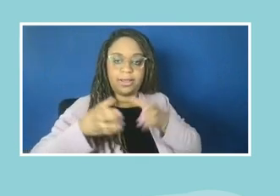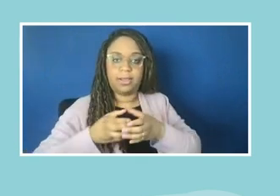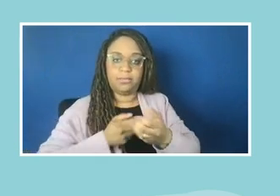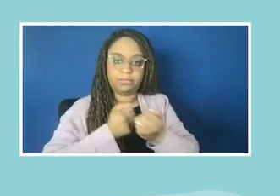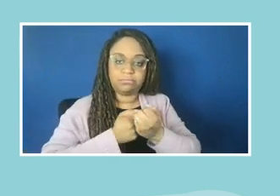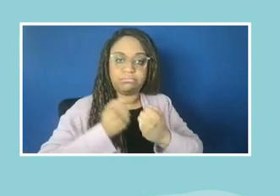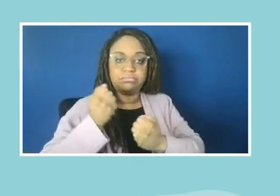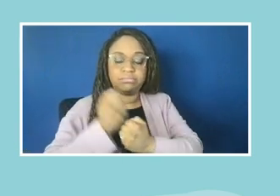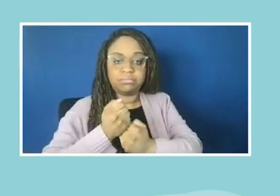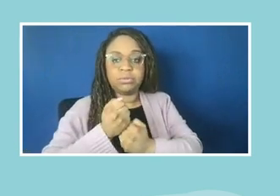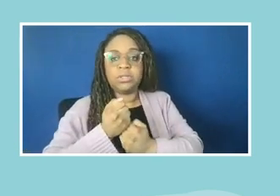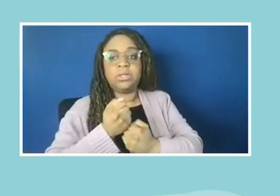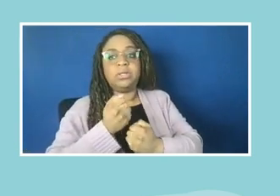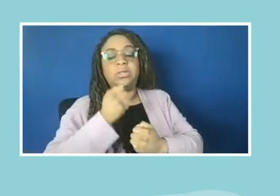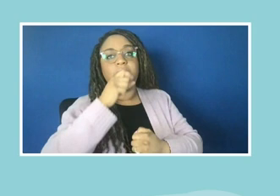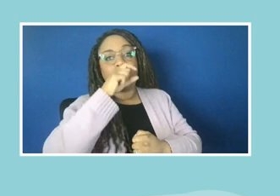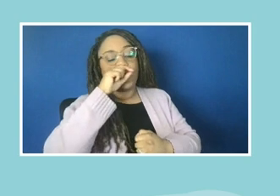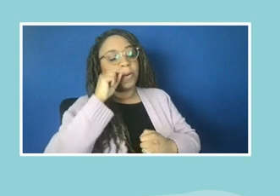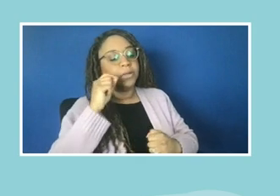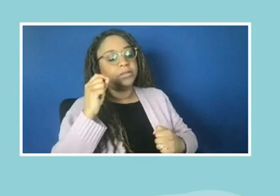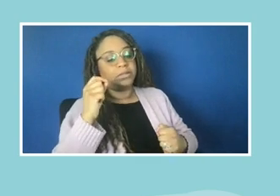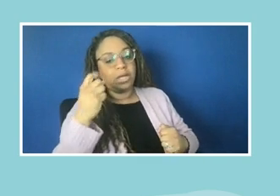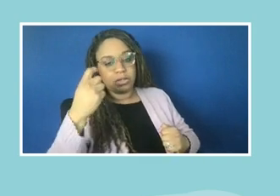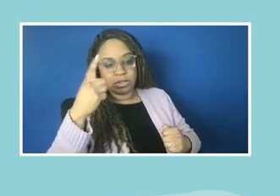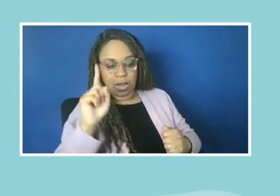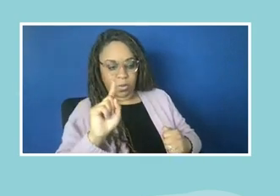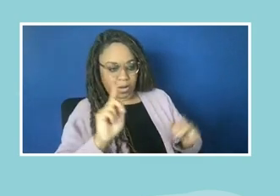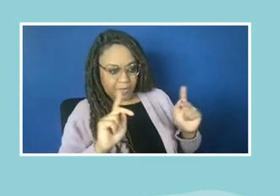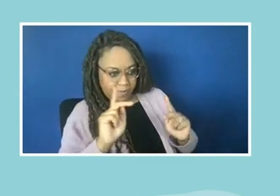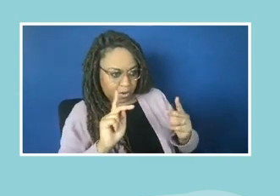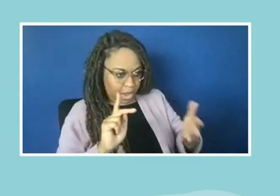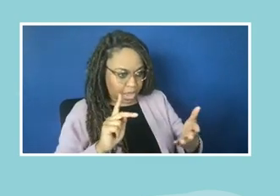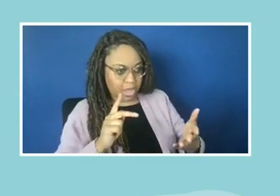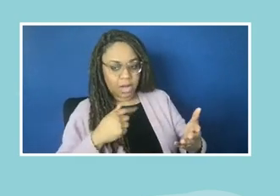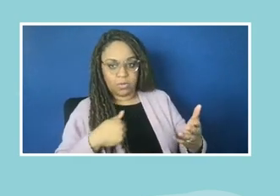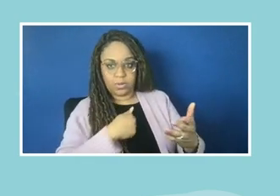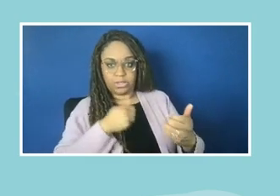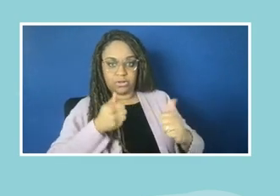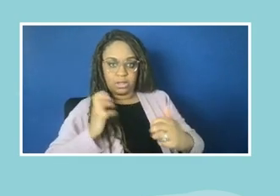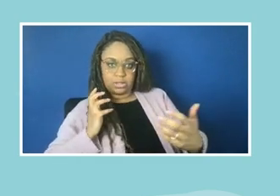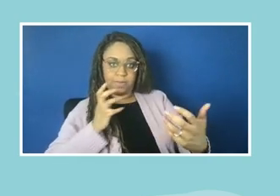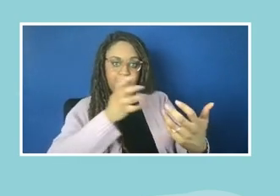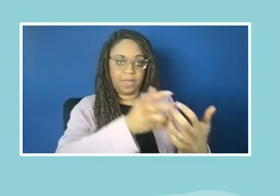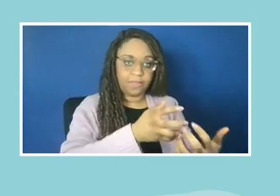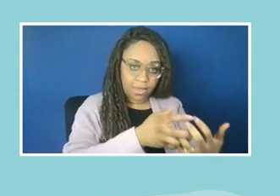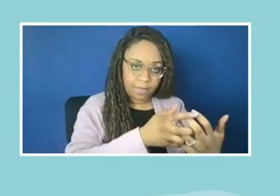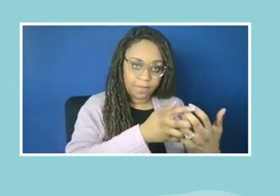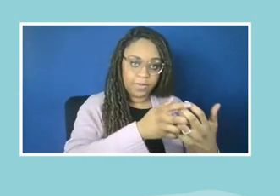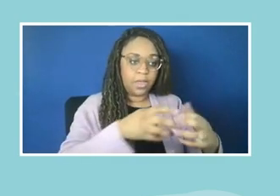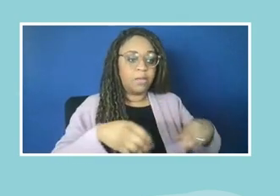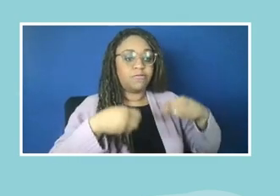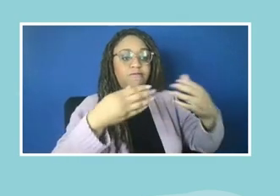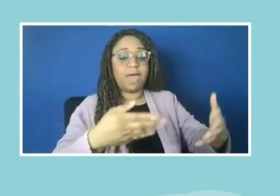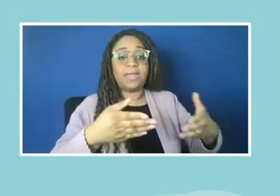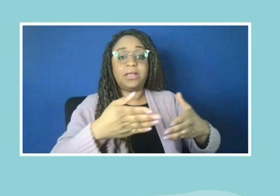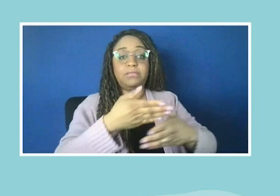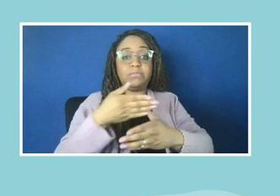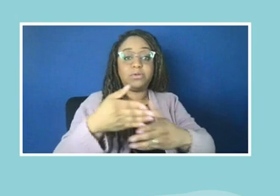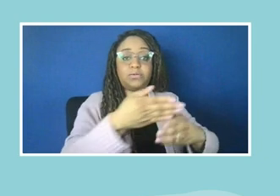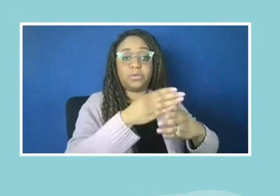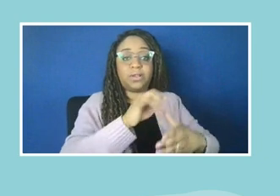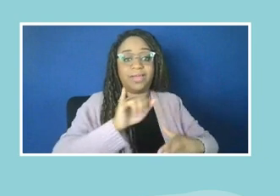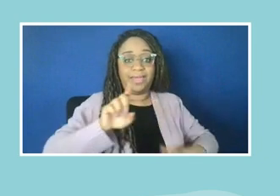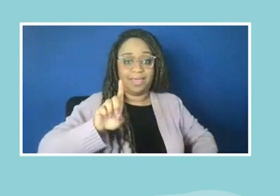meeting people where they're at, providing mutual aid, is a way to move people and a way to have a material impact